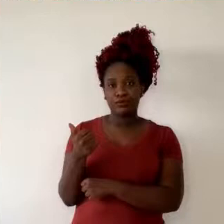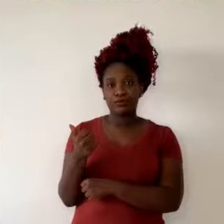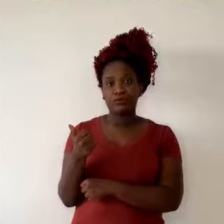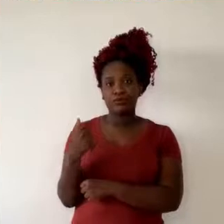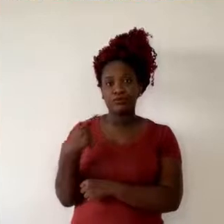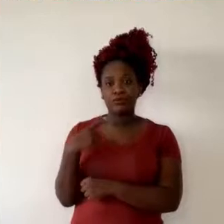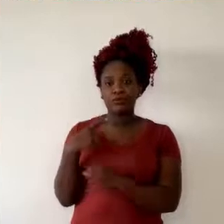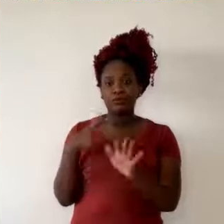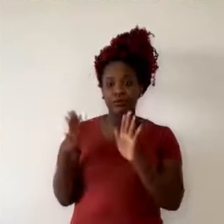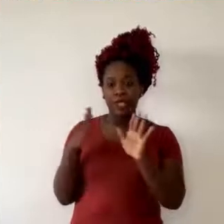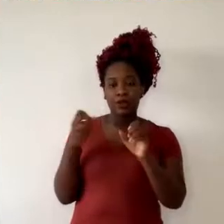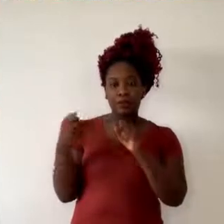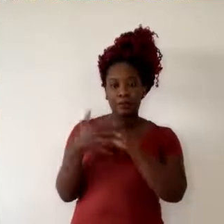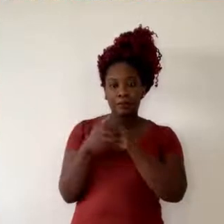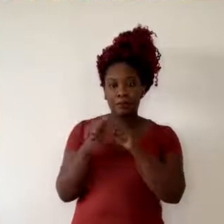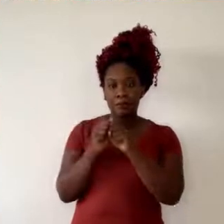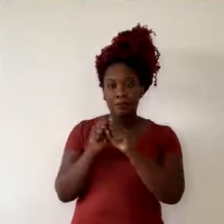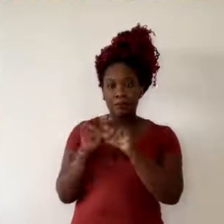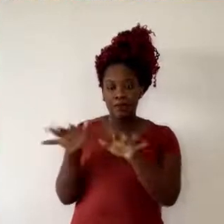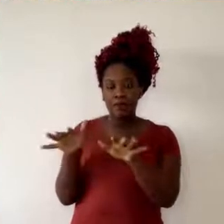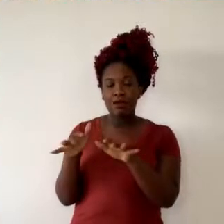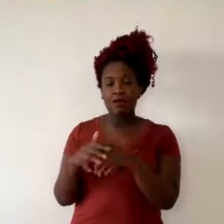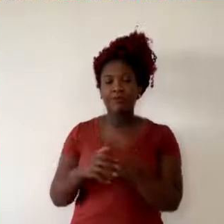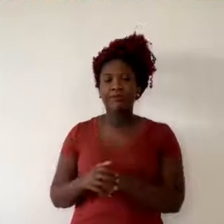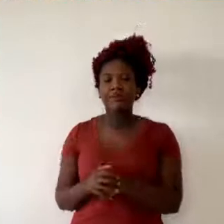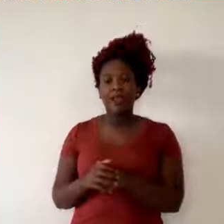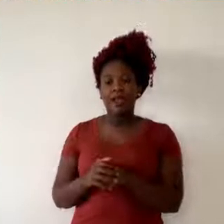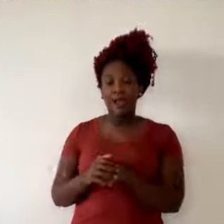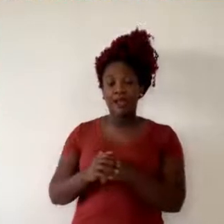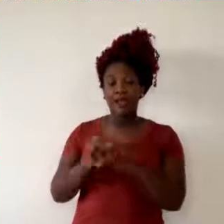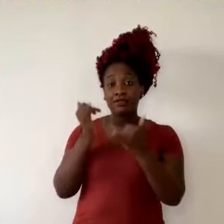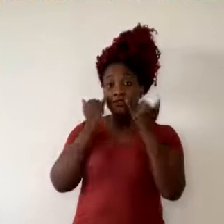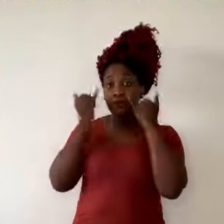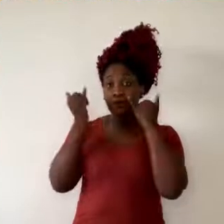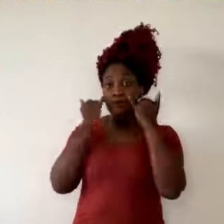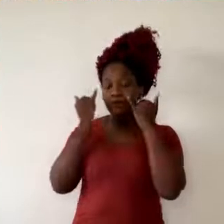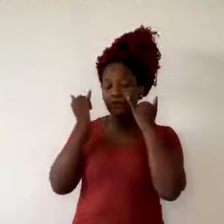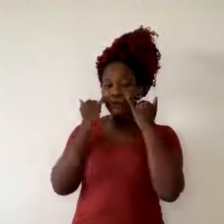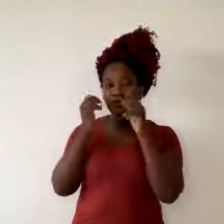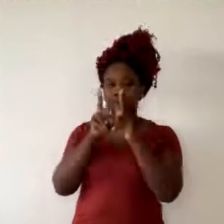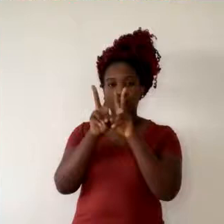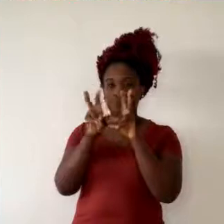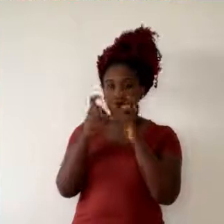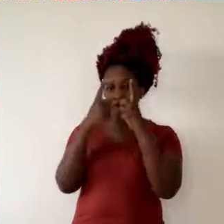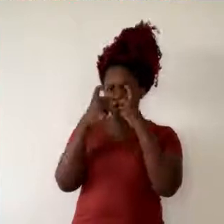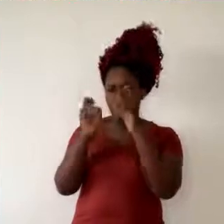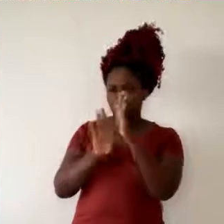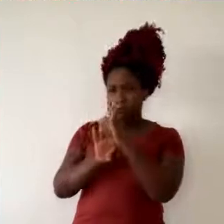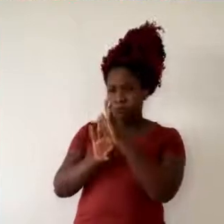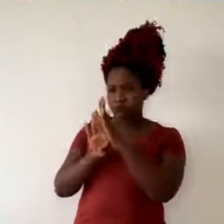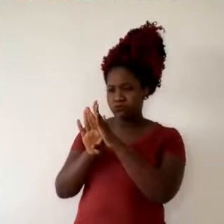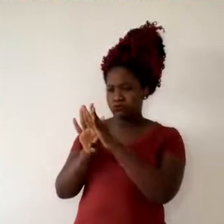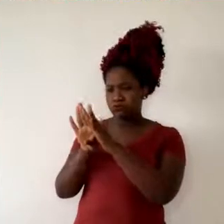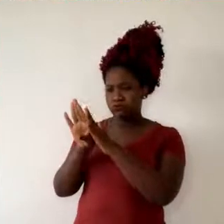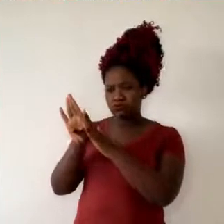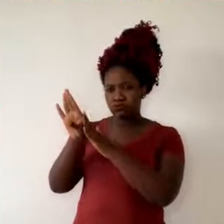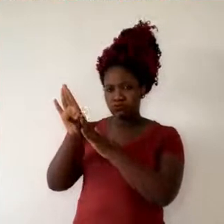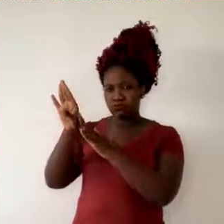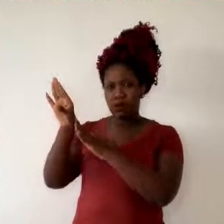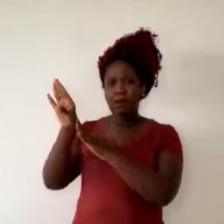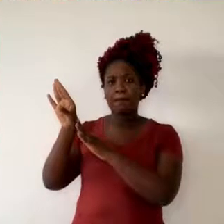2021, within the context of the COVID-19 pandemic, we've seen an increase